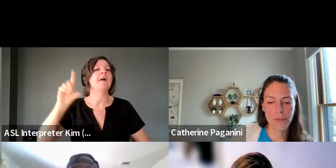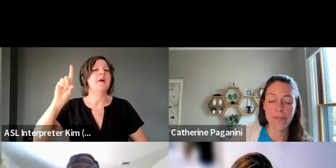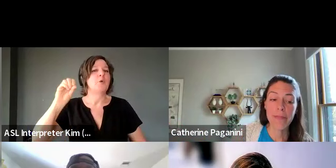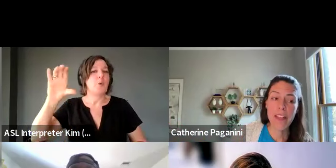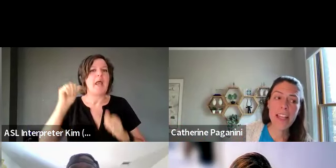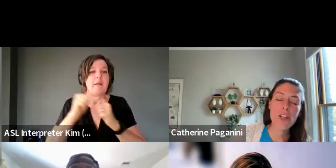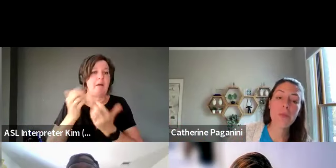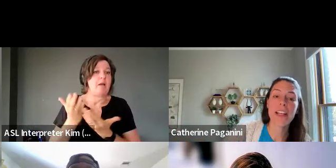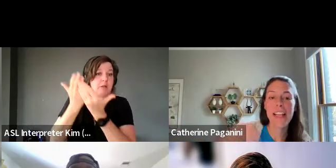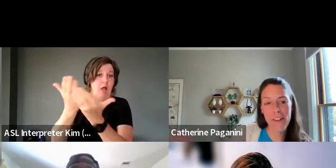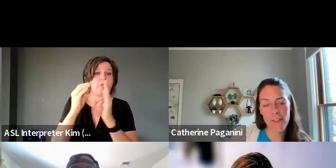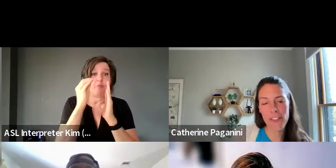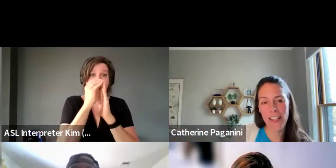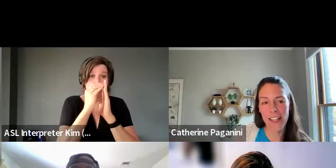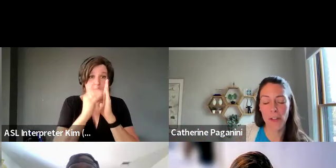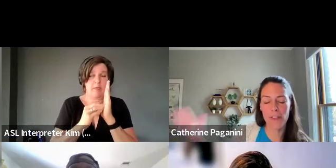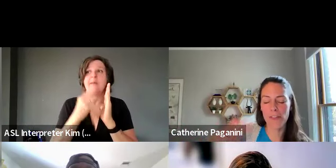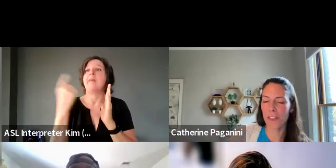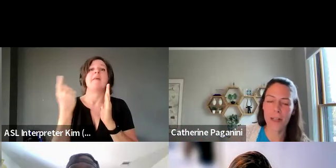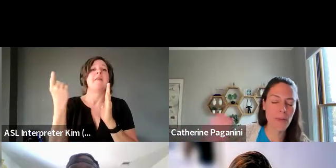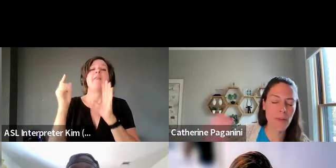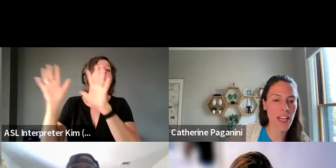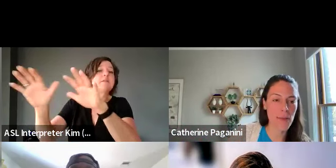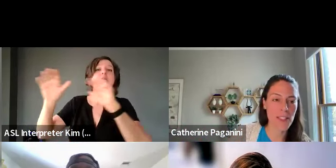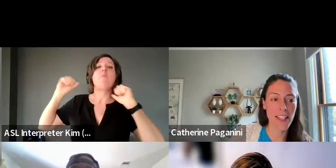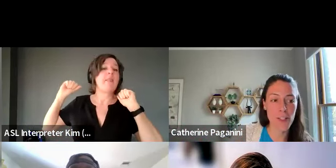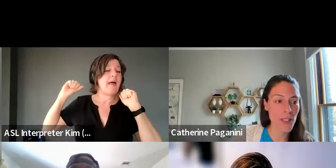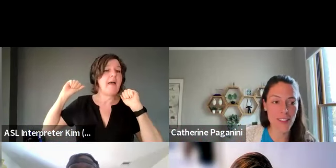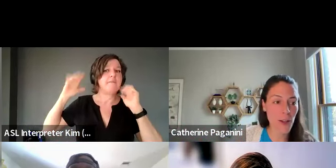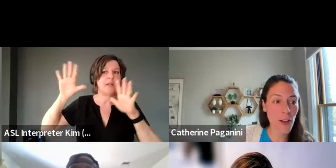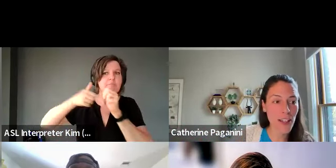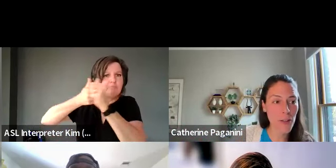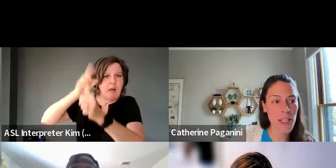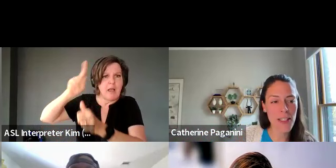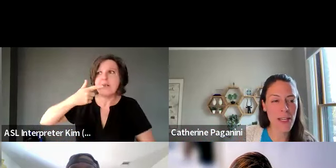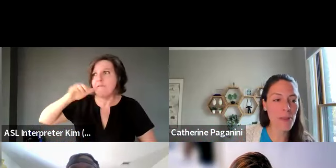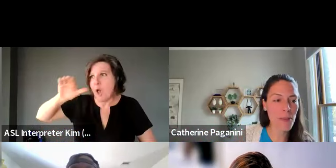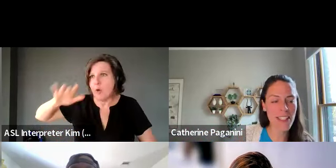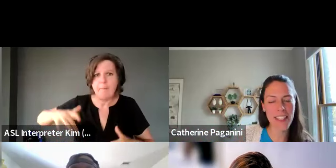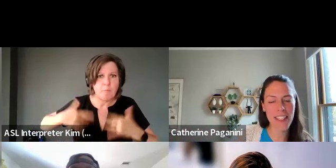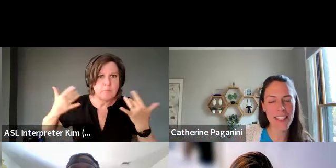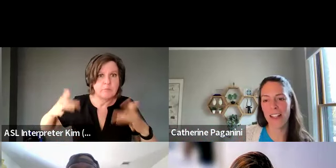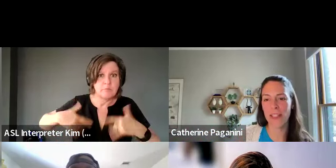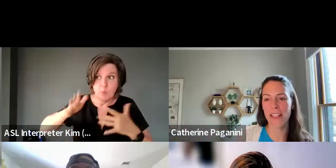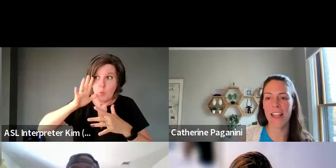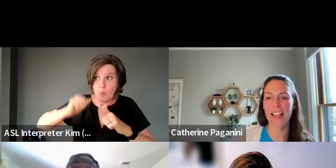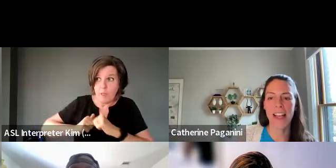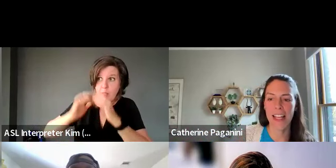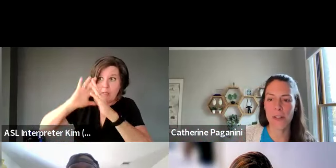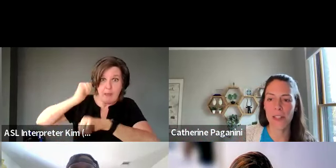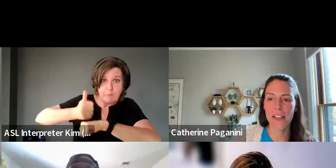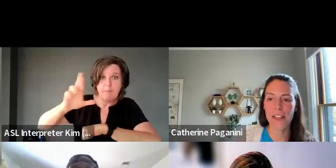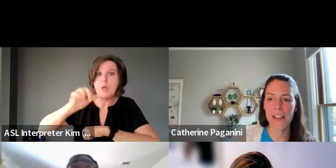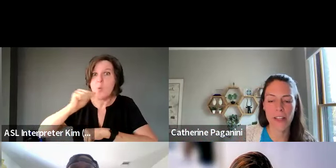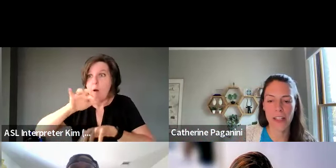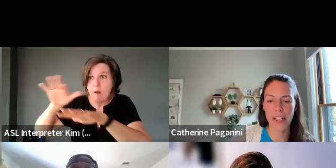recommendations. Then someone left, and then because I followed up a few times and said, like, so what's going on? Are we implementing it or not? But they